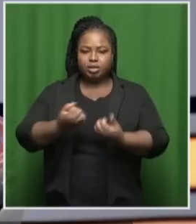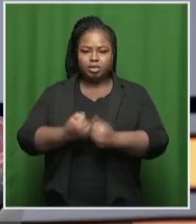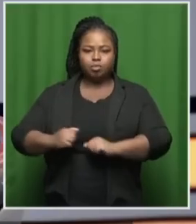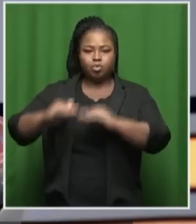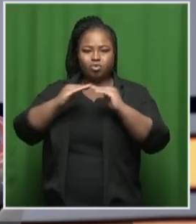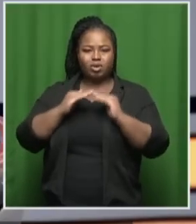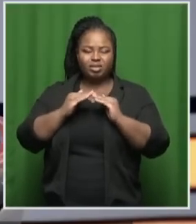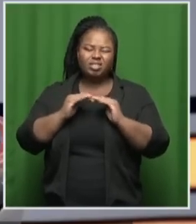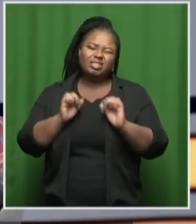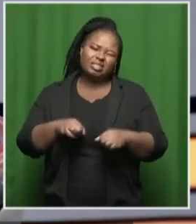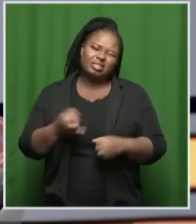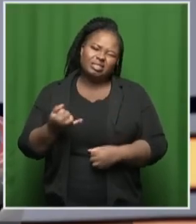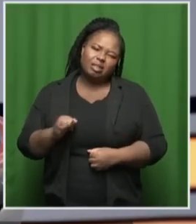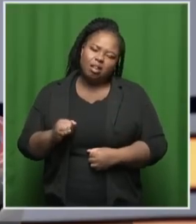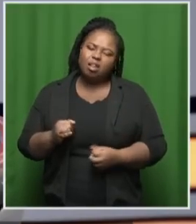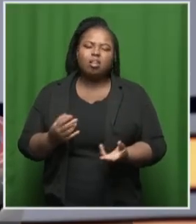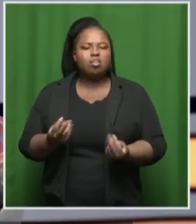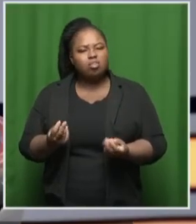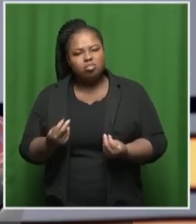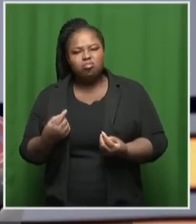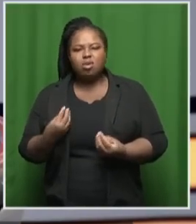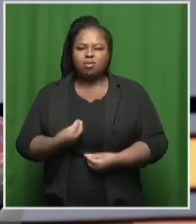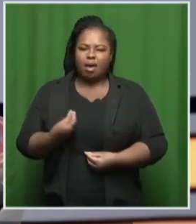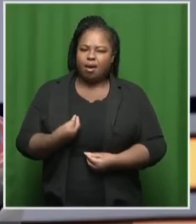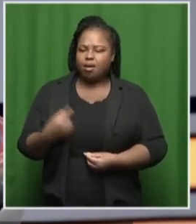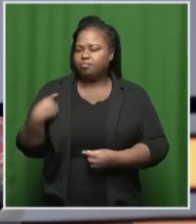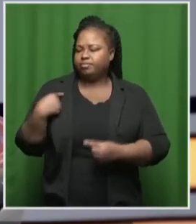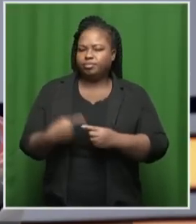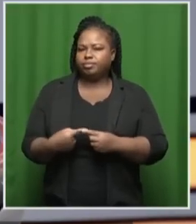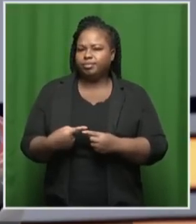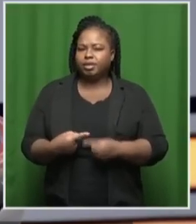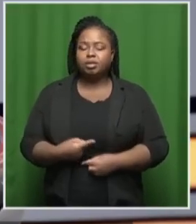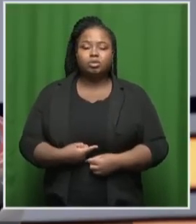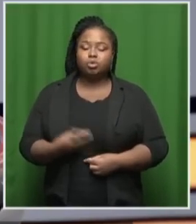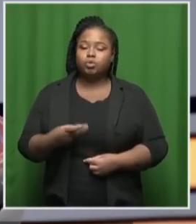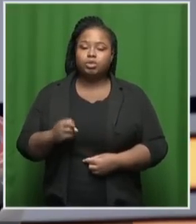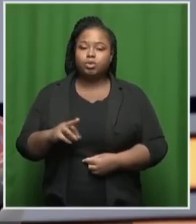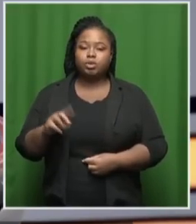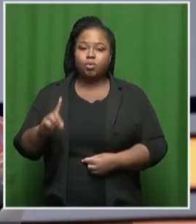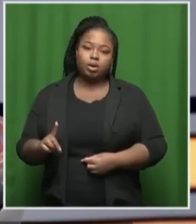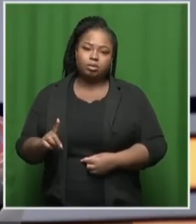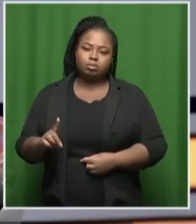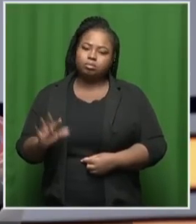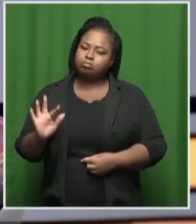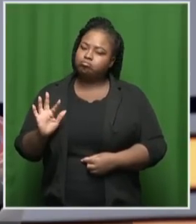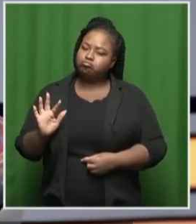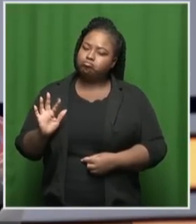democracy, as young as it is, 30 years is a very young, and in 2021 we were even younger, or